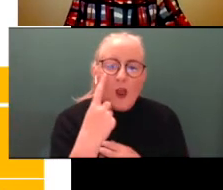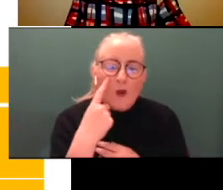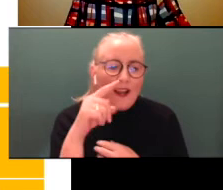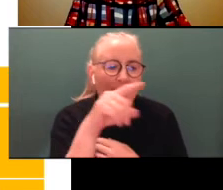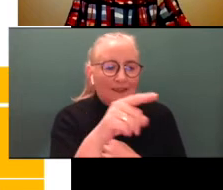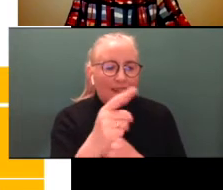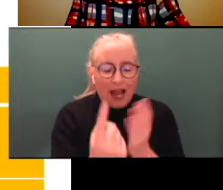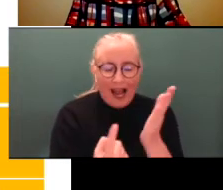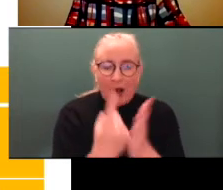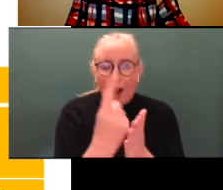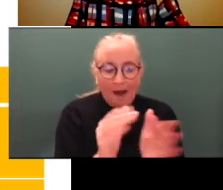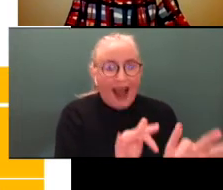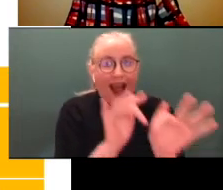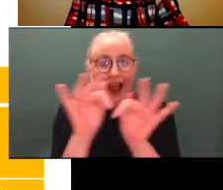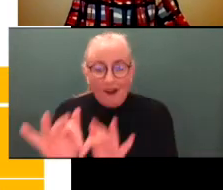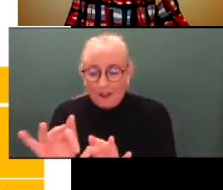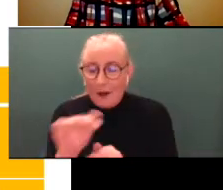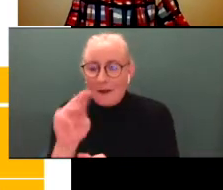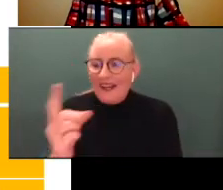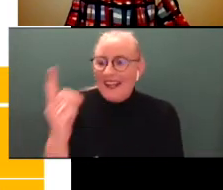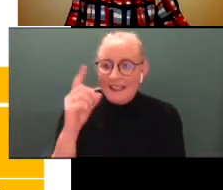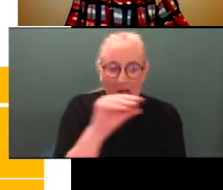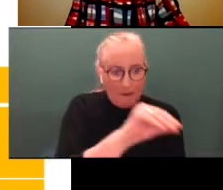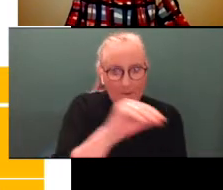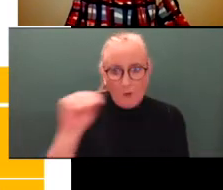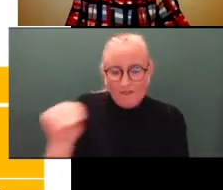outcomes after people had transitioned, and these were